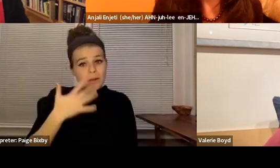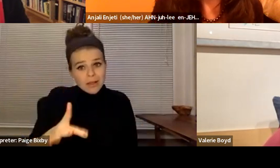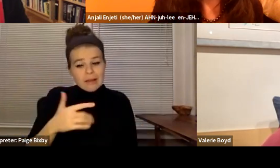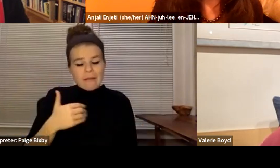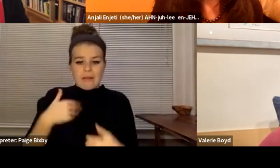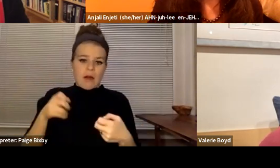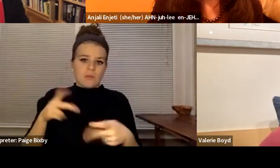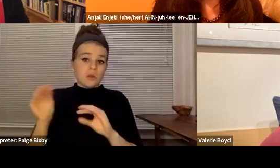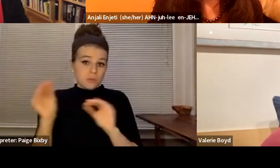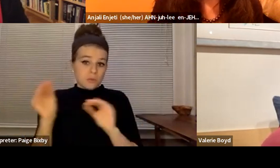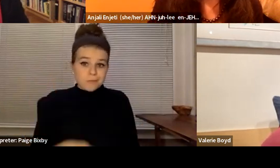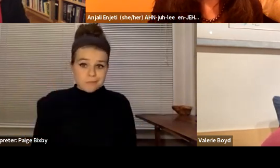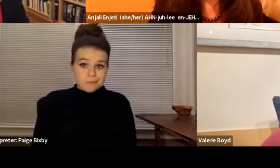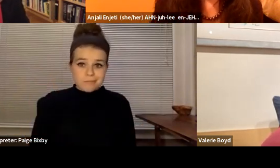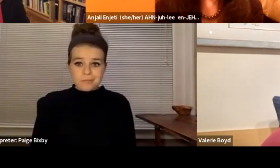so.